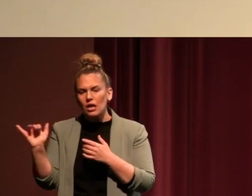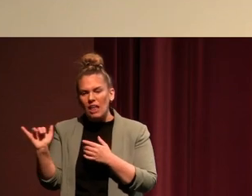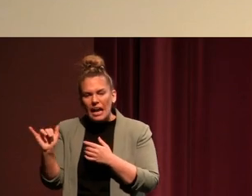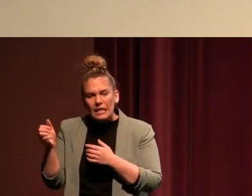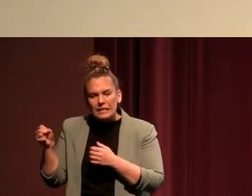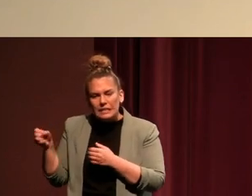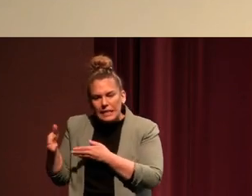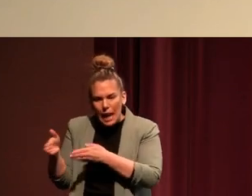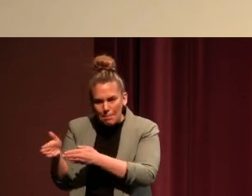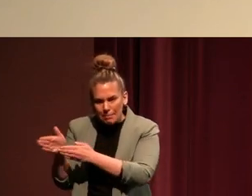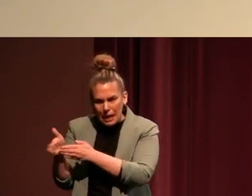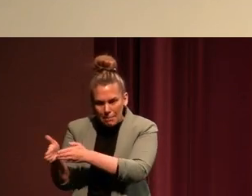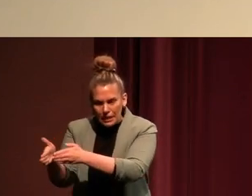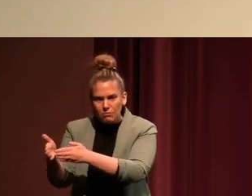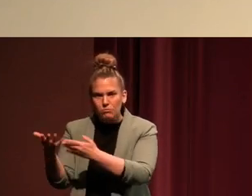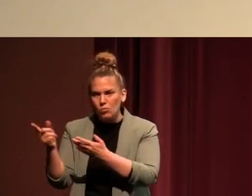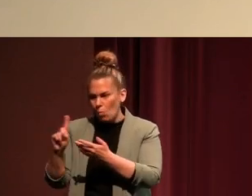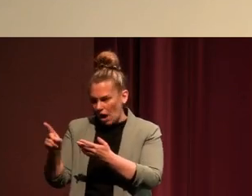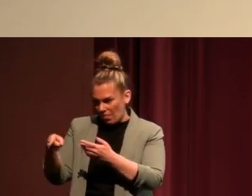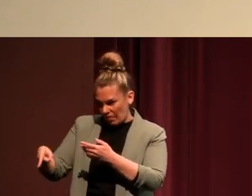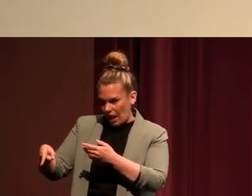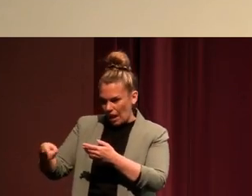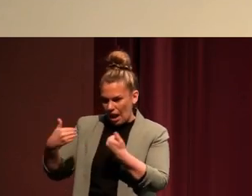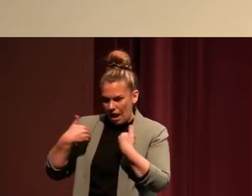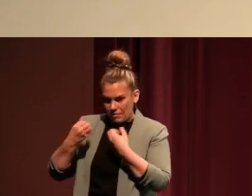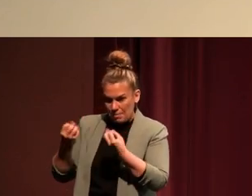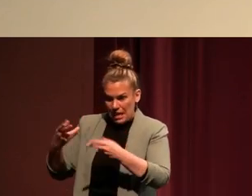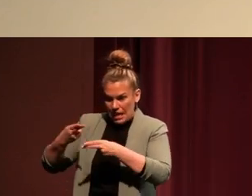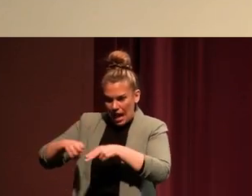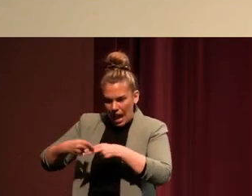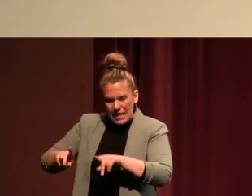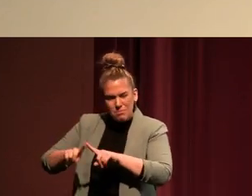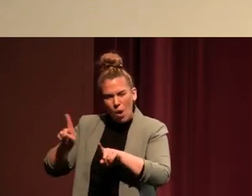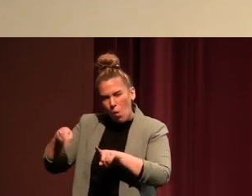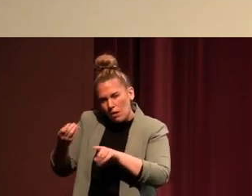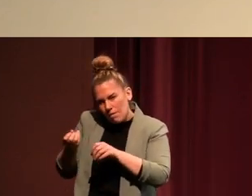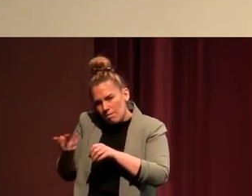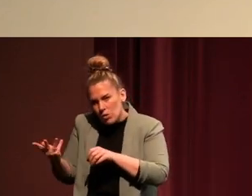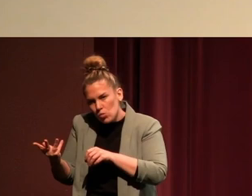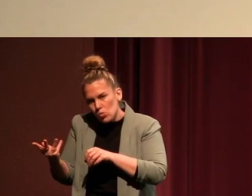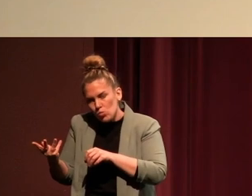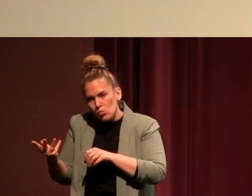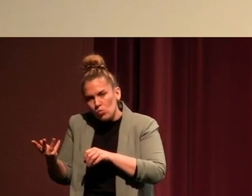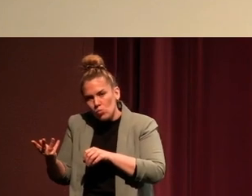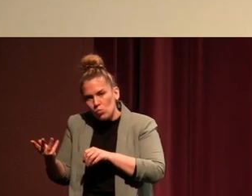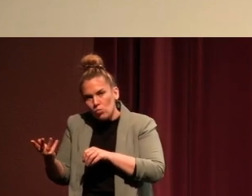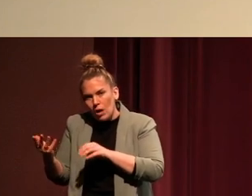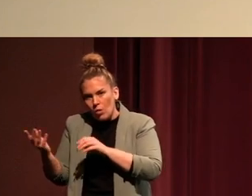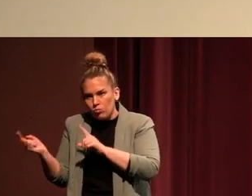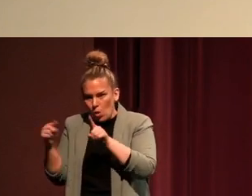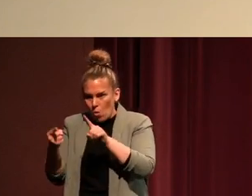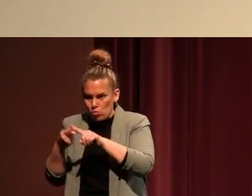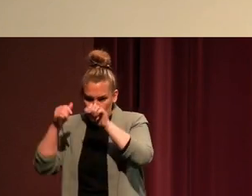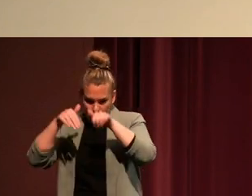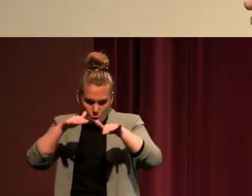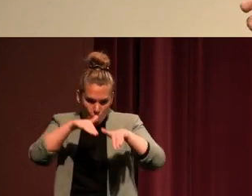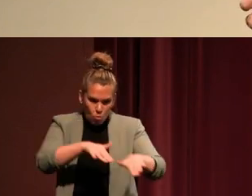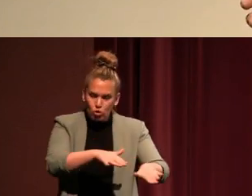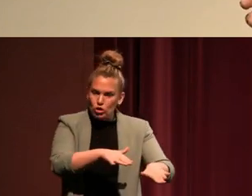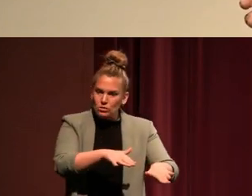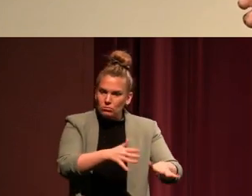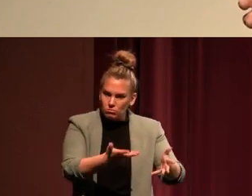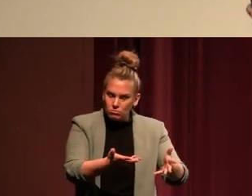eggs, and only a few of them get out to the ocean and return to spawn. So the new growth